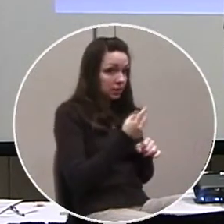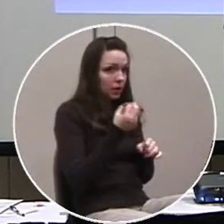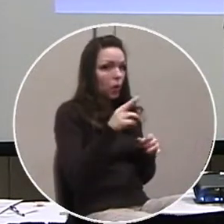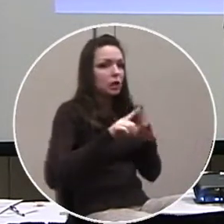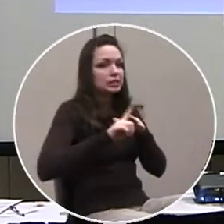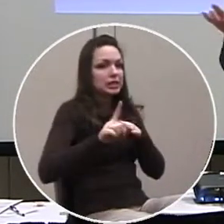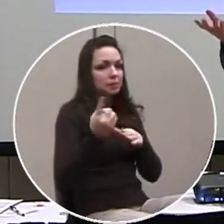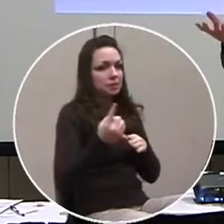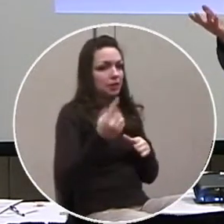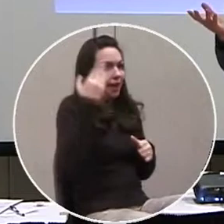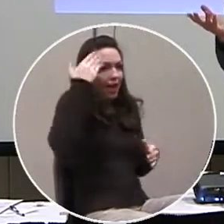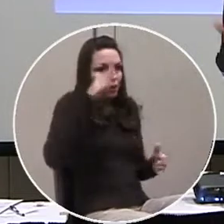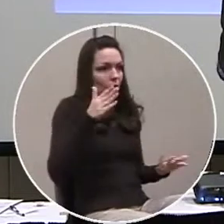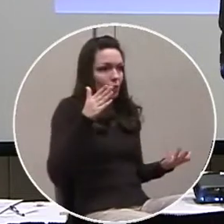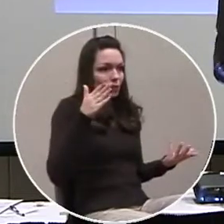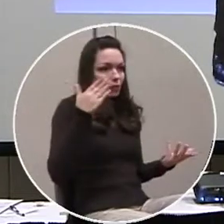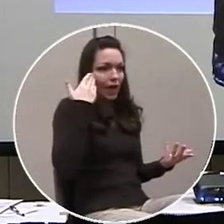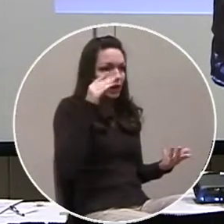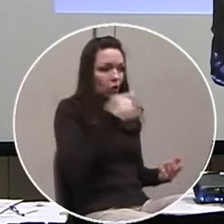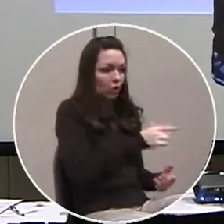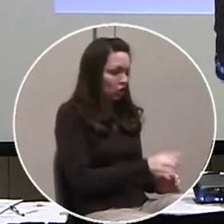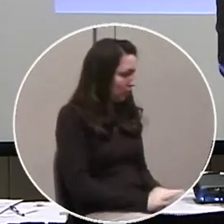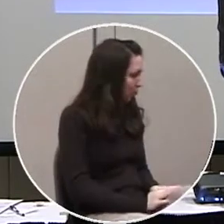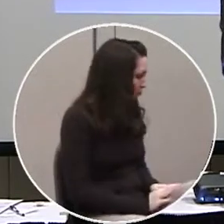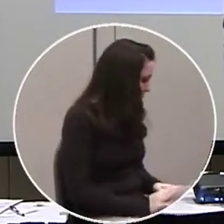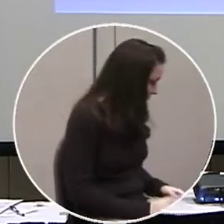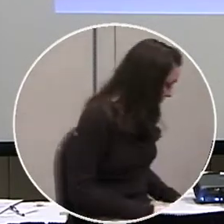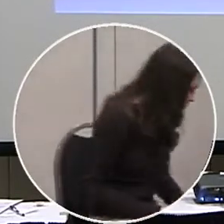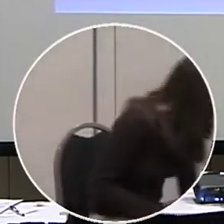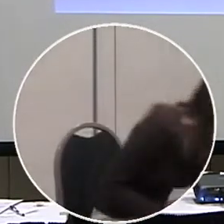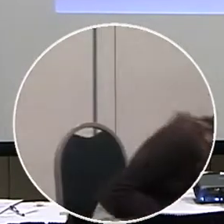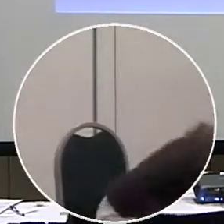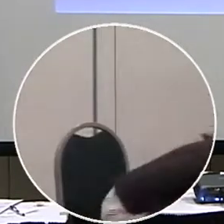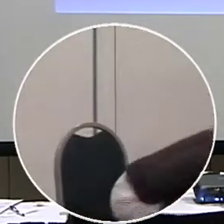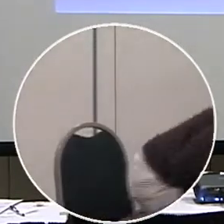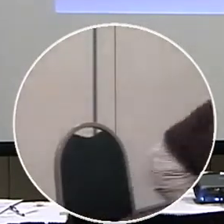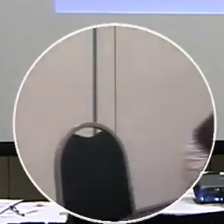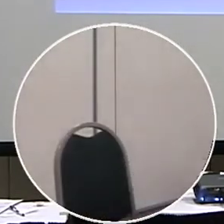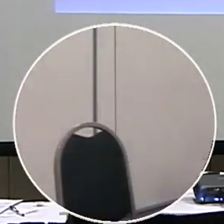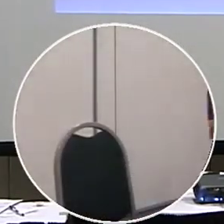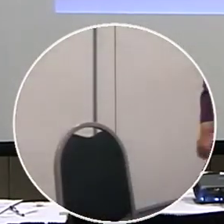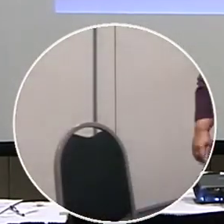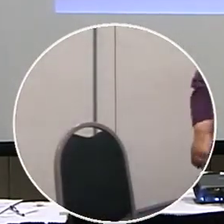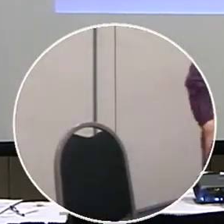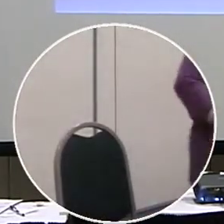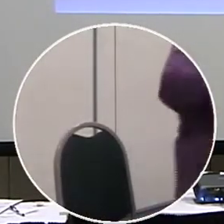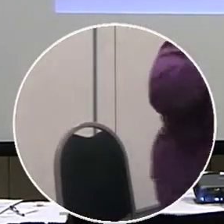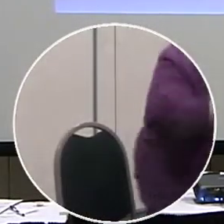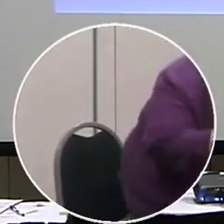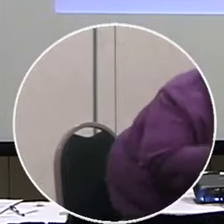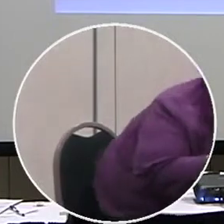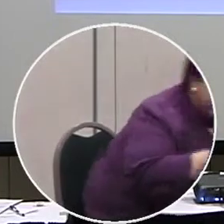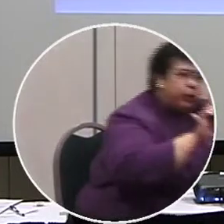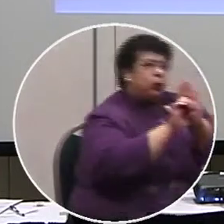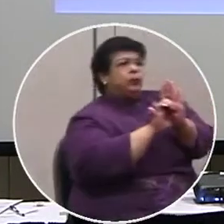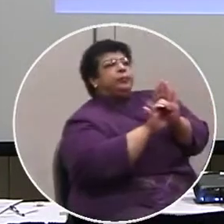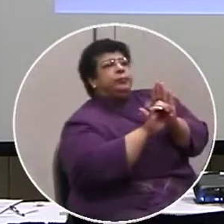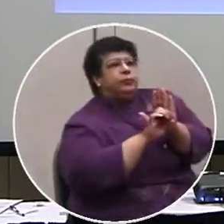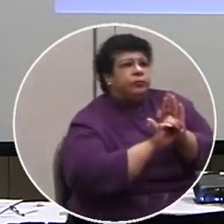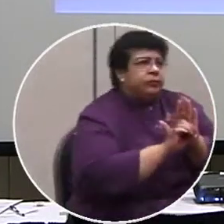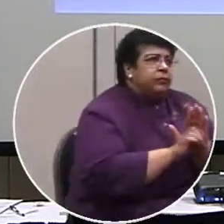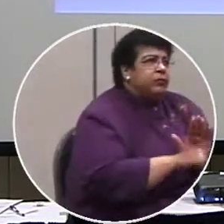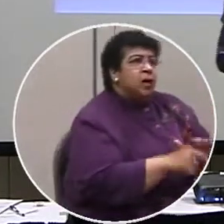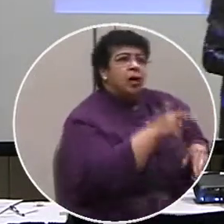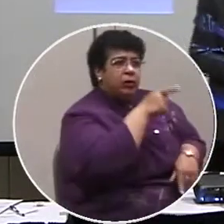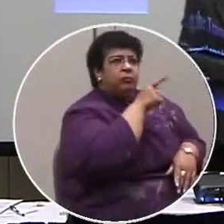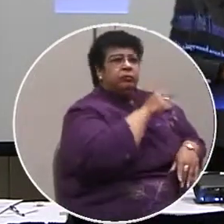something? I don't know, I don't know her. But I think it's important to understand that. For example, she definitely